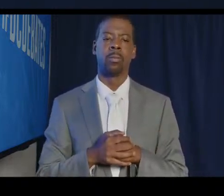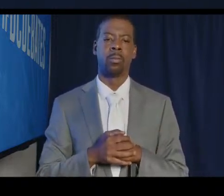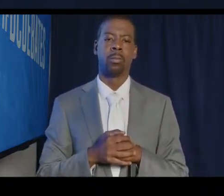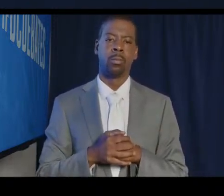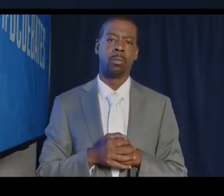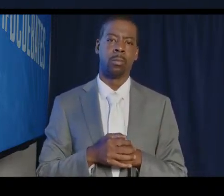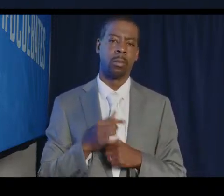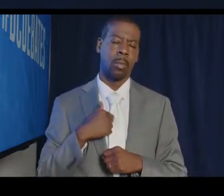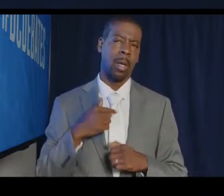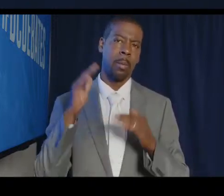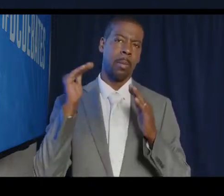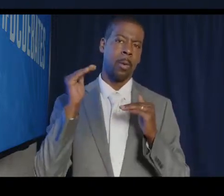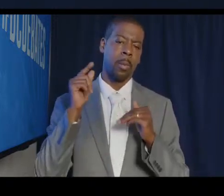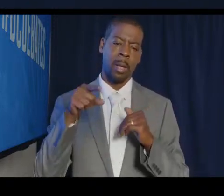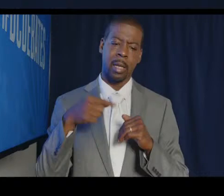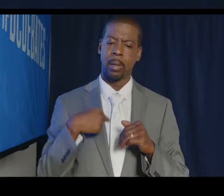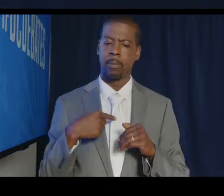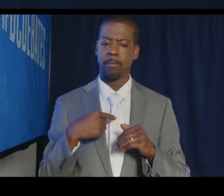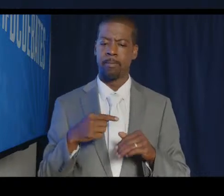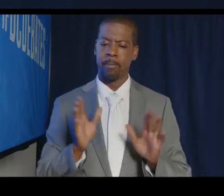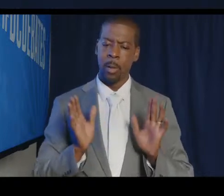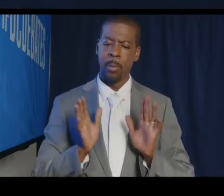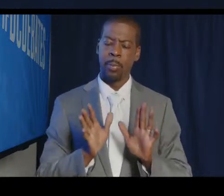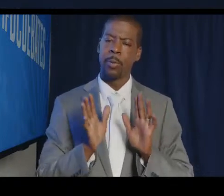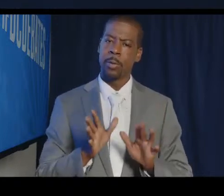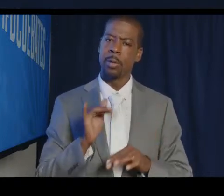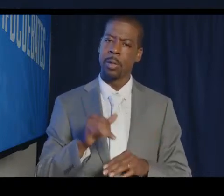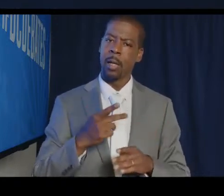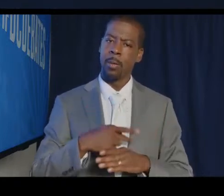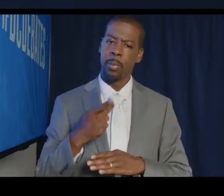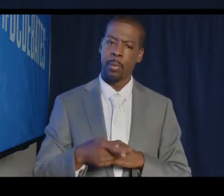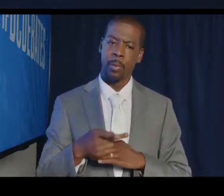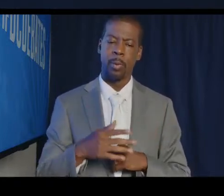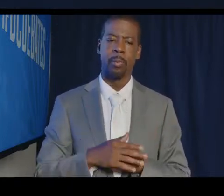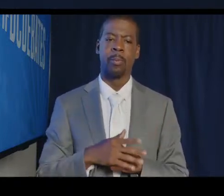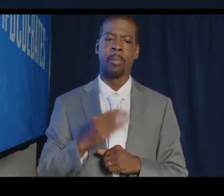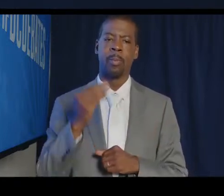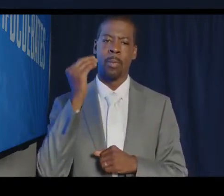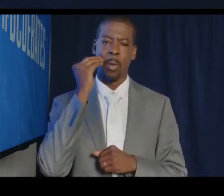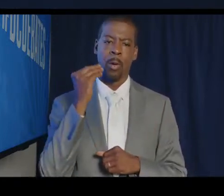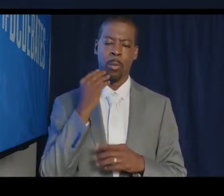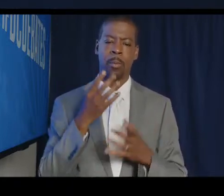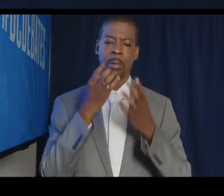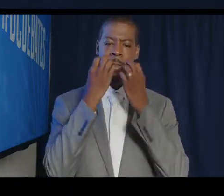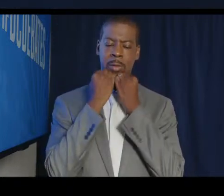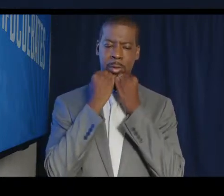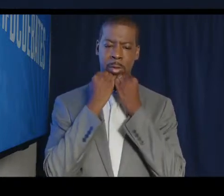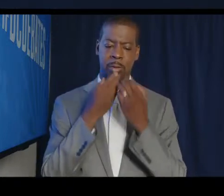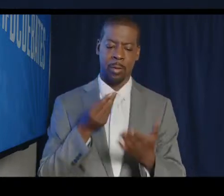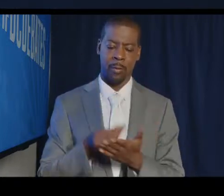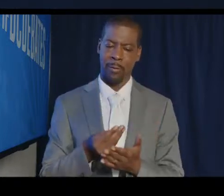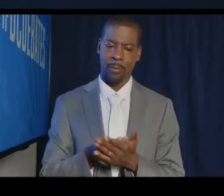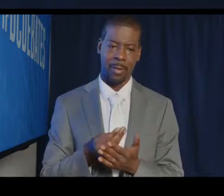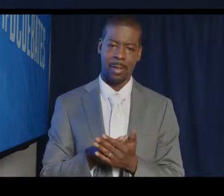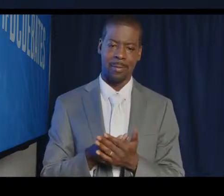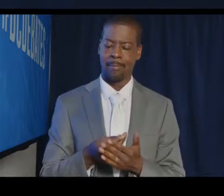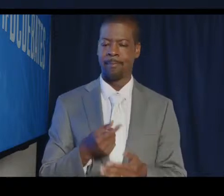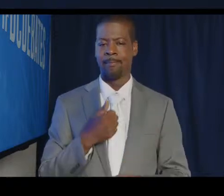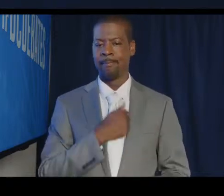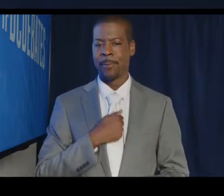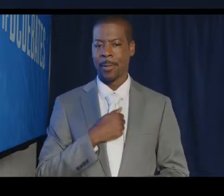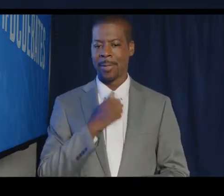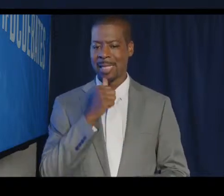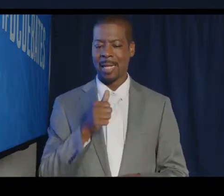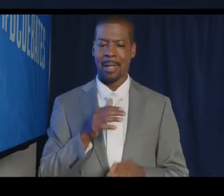that we are able to move that forward. There's the Housing Preservation Fund, which unfortunately we haven't had the opportunity to invest as much money as we need to